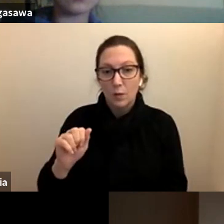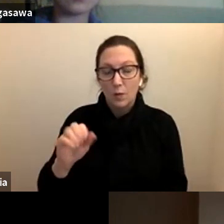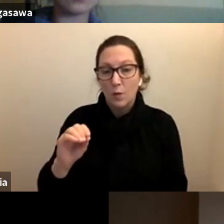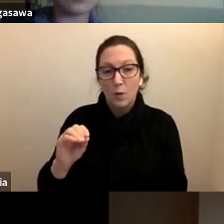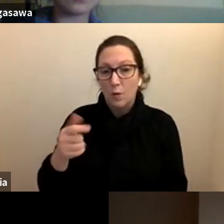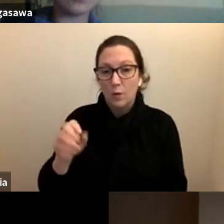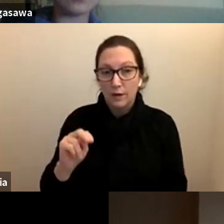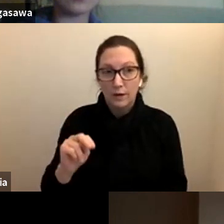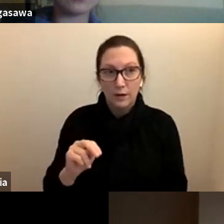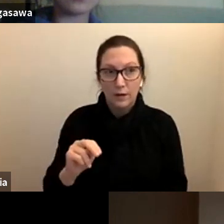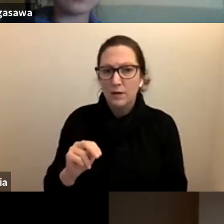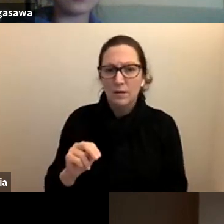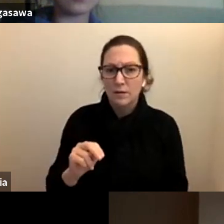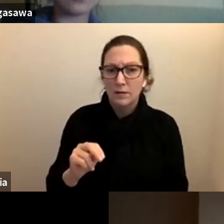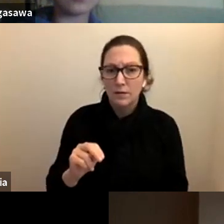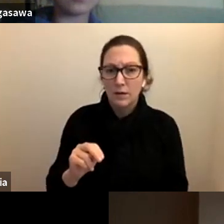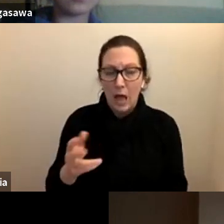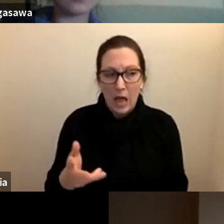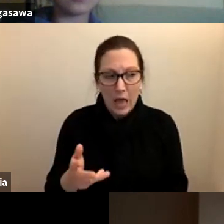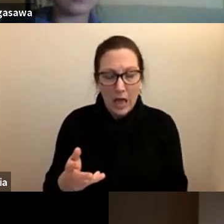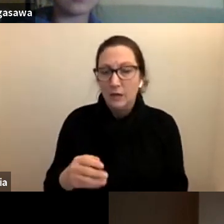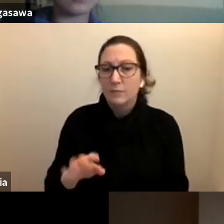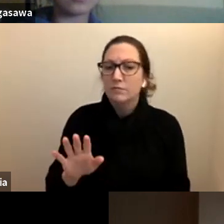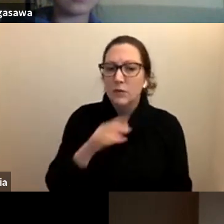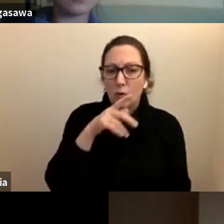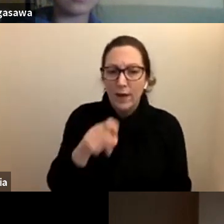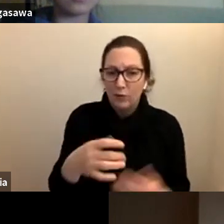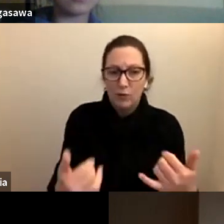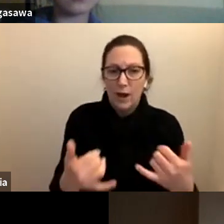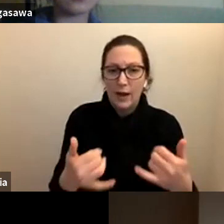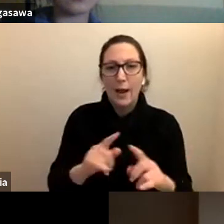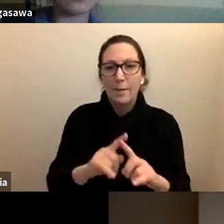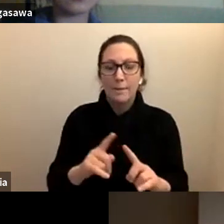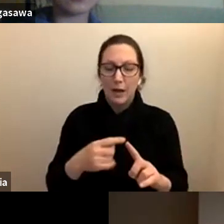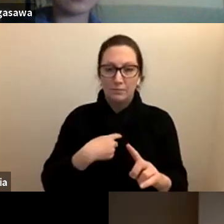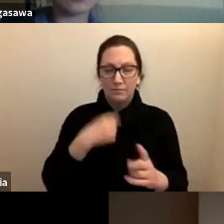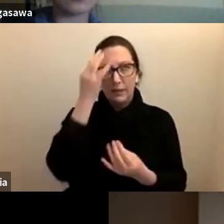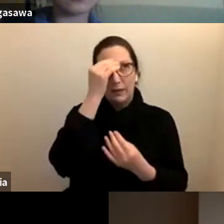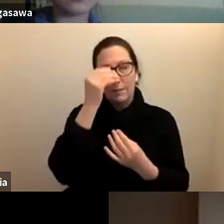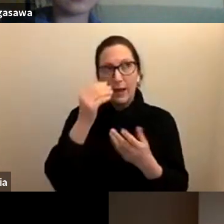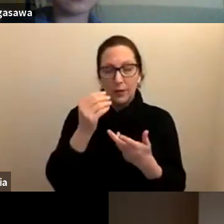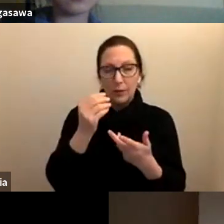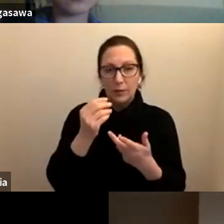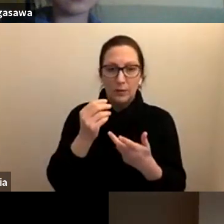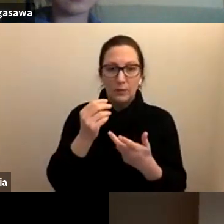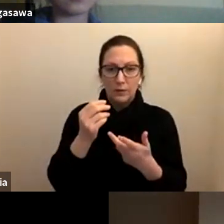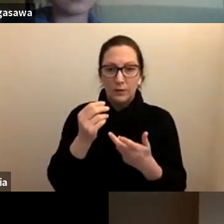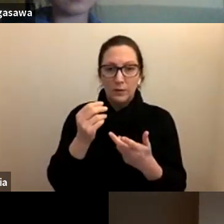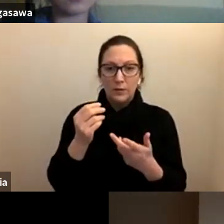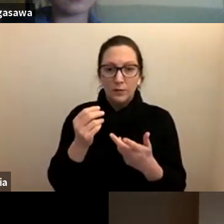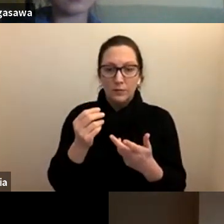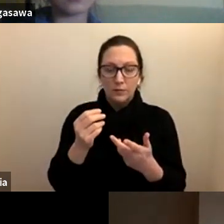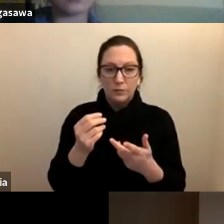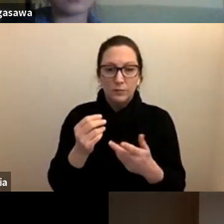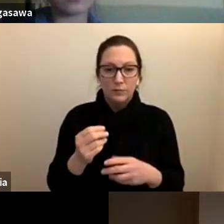I mean, not right now, but I mean, you know, yeah. to see kind of which parameters can we yeah. use. I mean, I think we can think